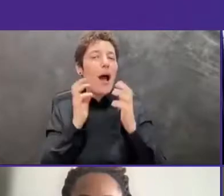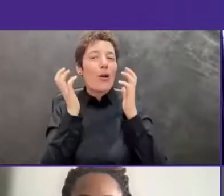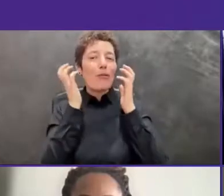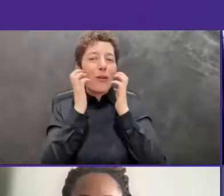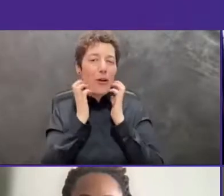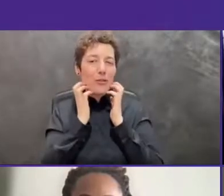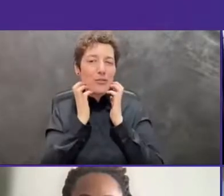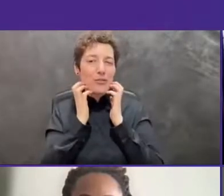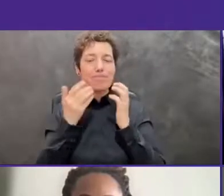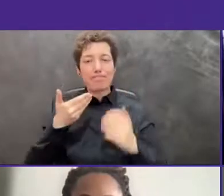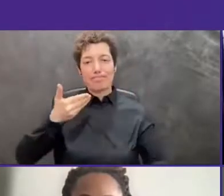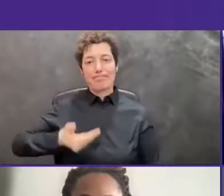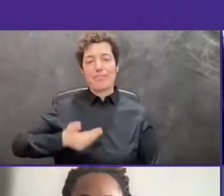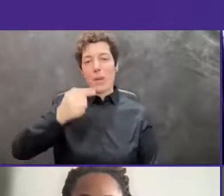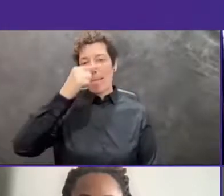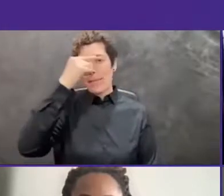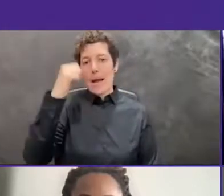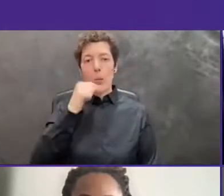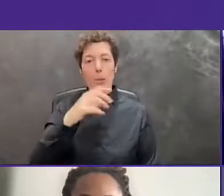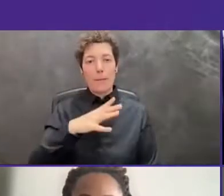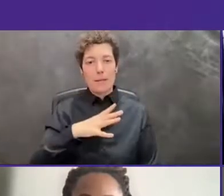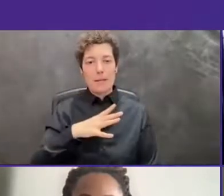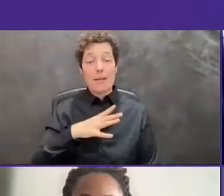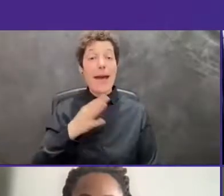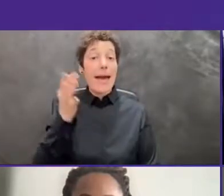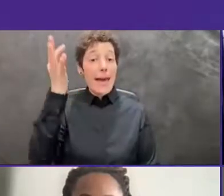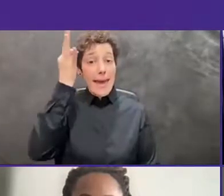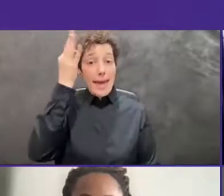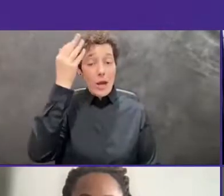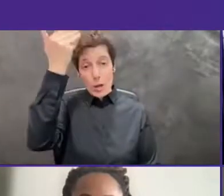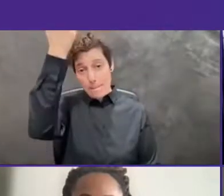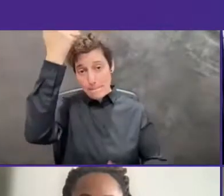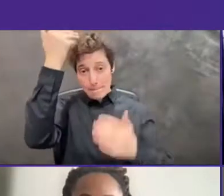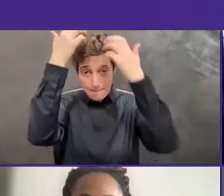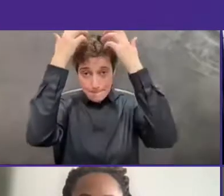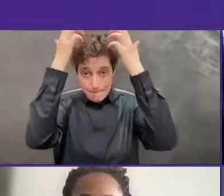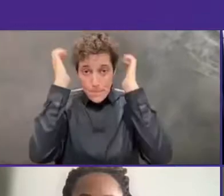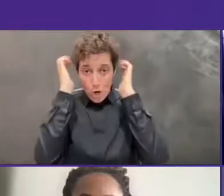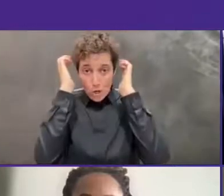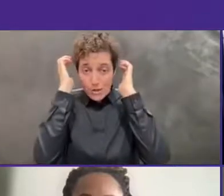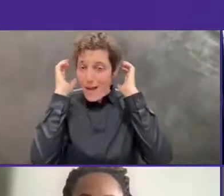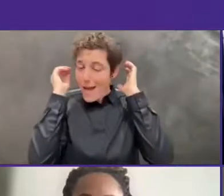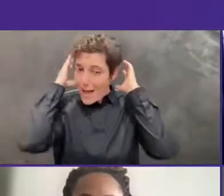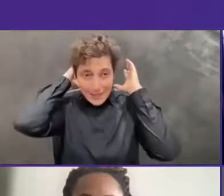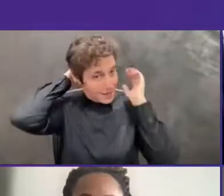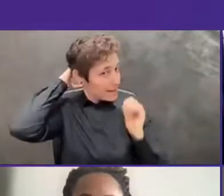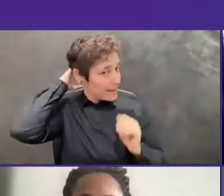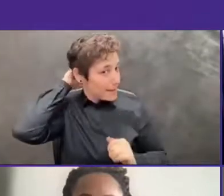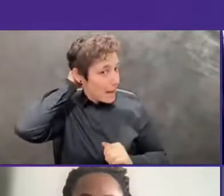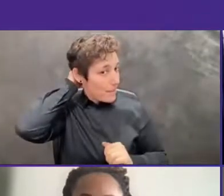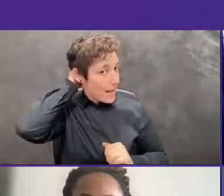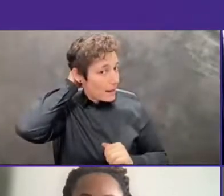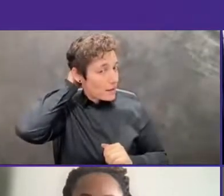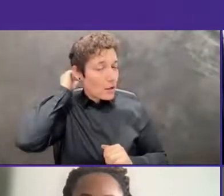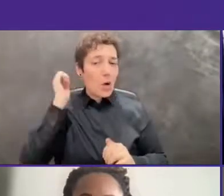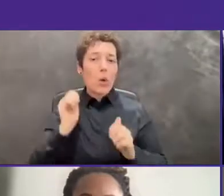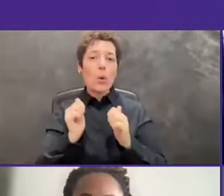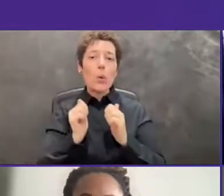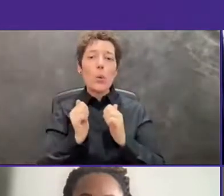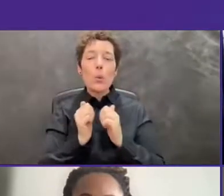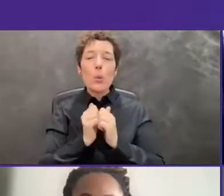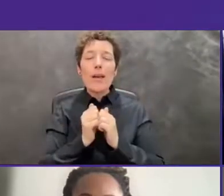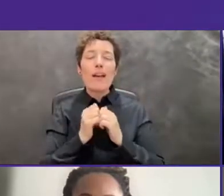black woman. I have my hair parted in the middle and tied back in a low bun with my curly